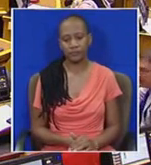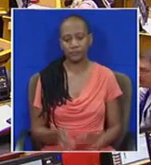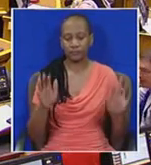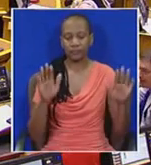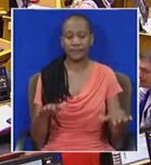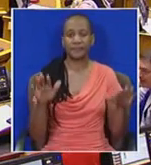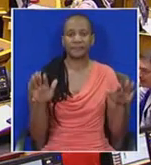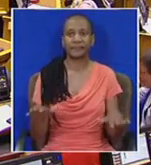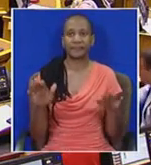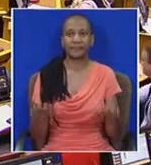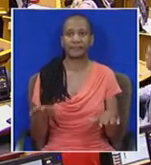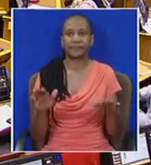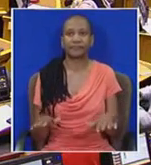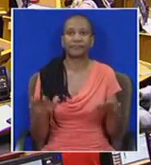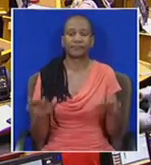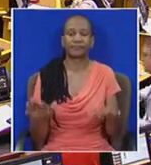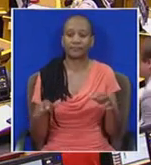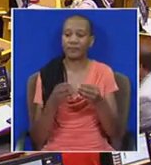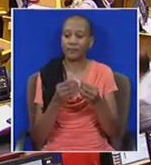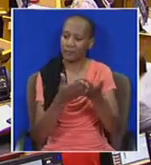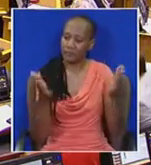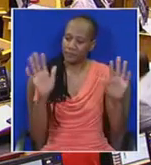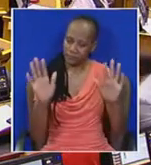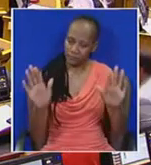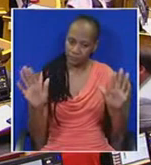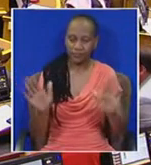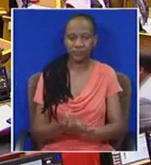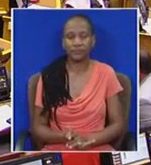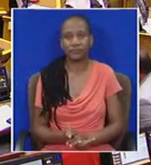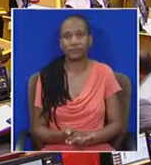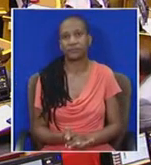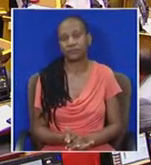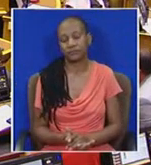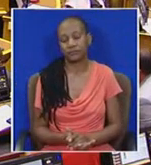Order, honorable members. Allow Honorable Minister to finish.